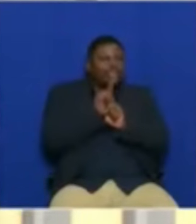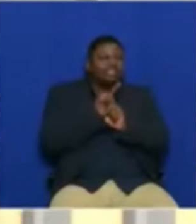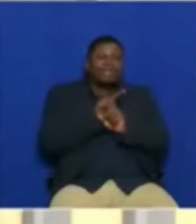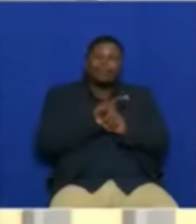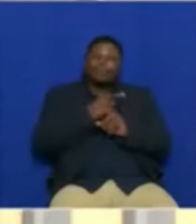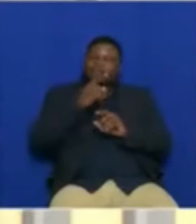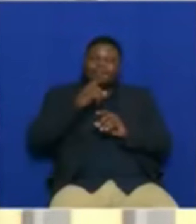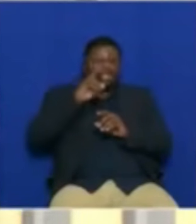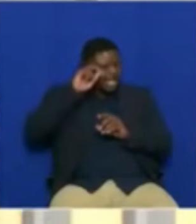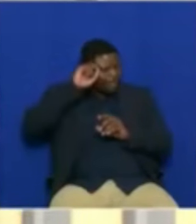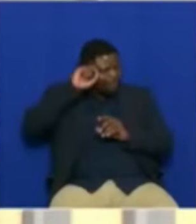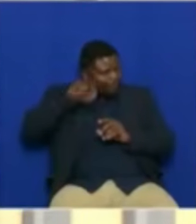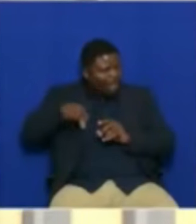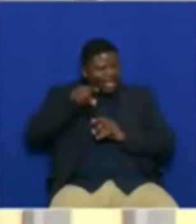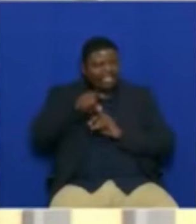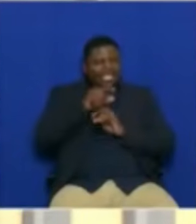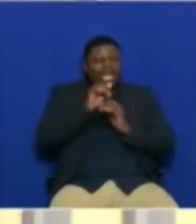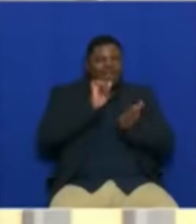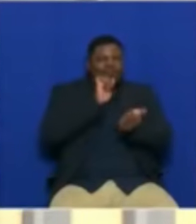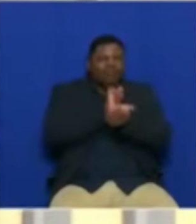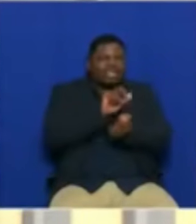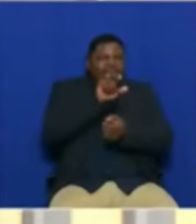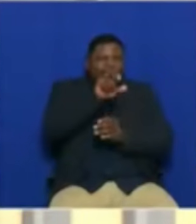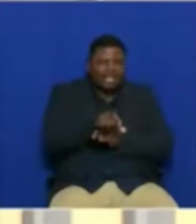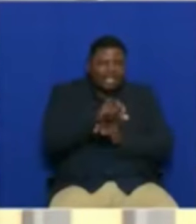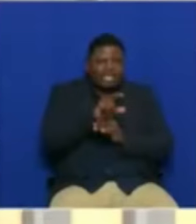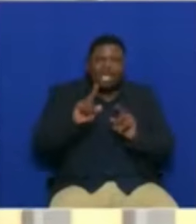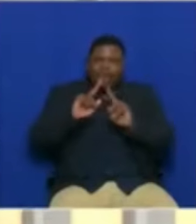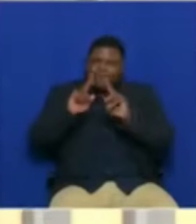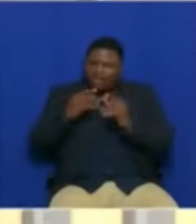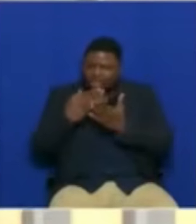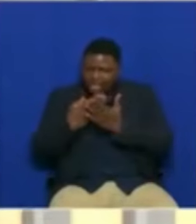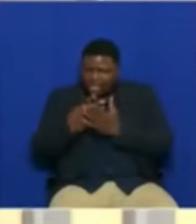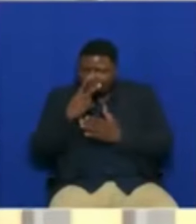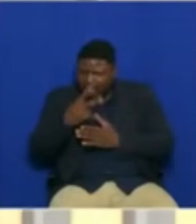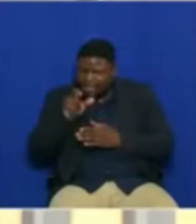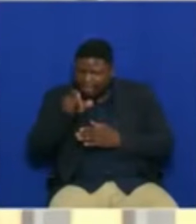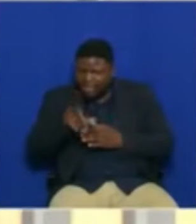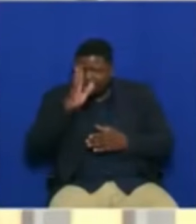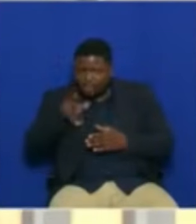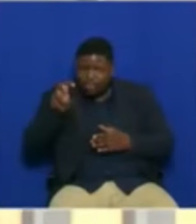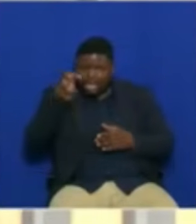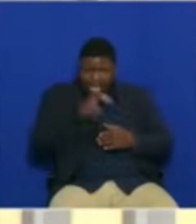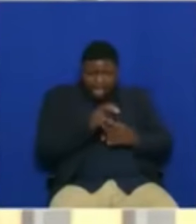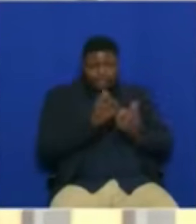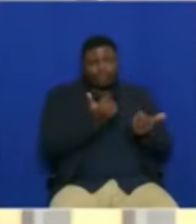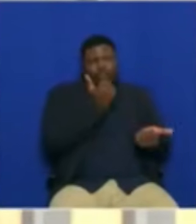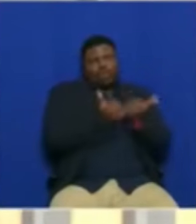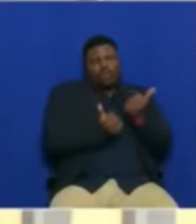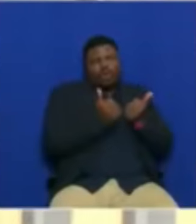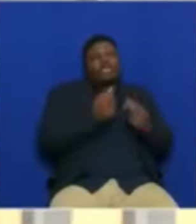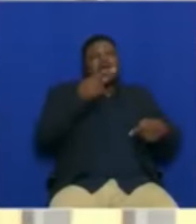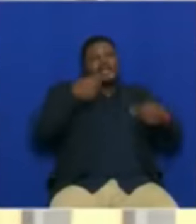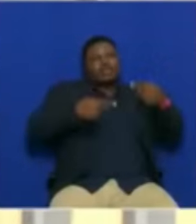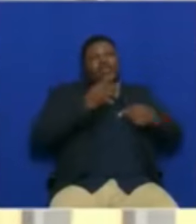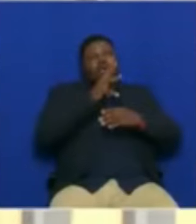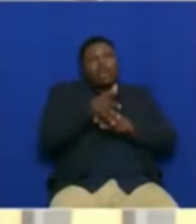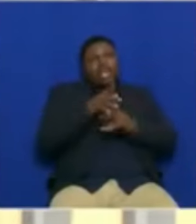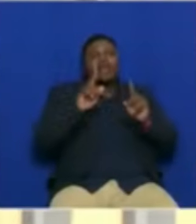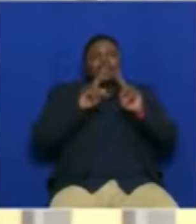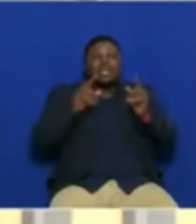the attendance of the person may be secured by means of a summons, as provided for in